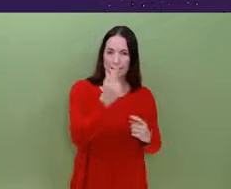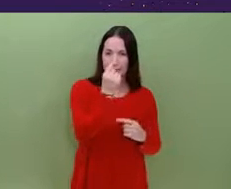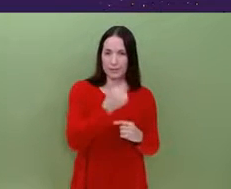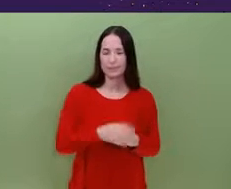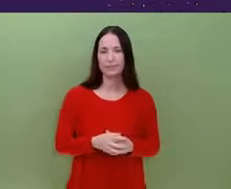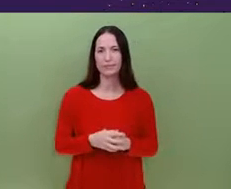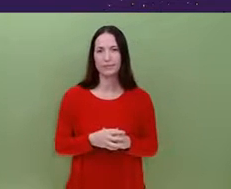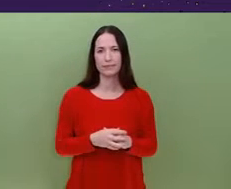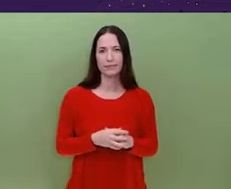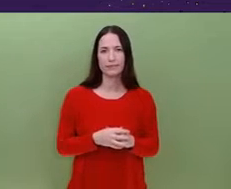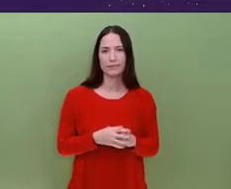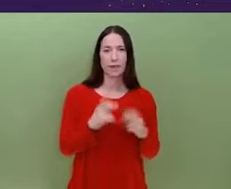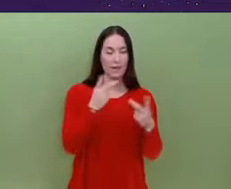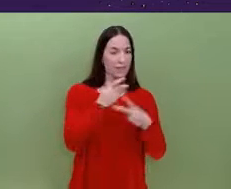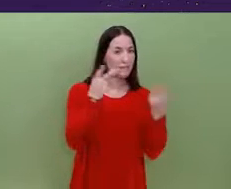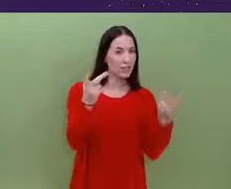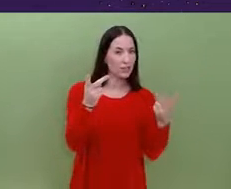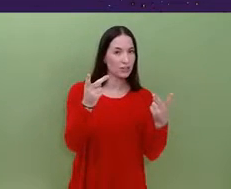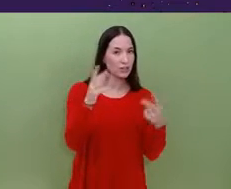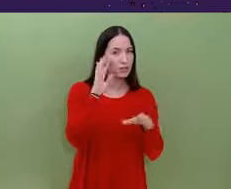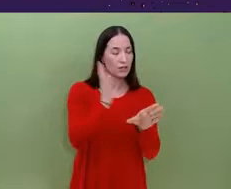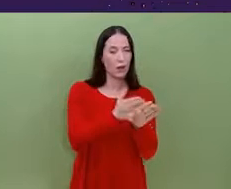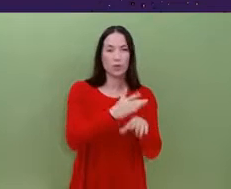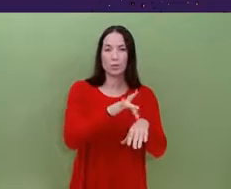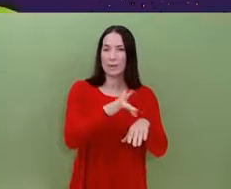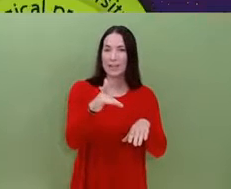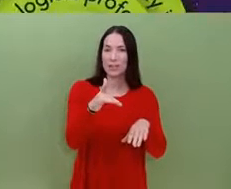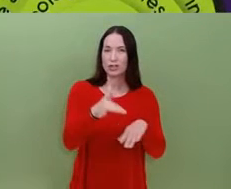A vision for the psychological professions.